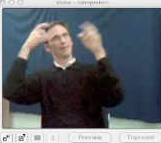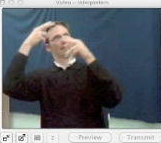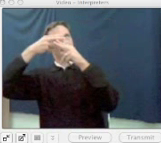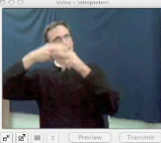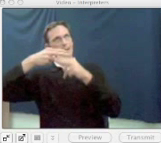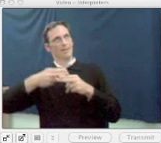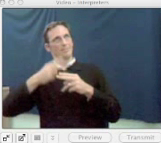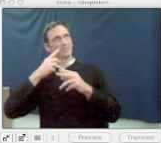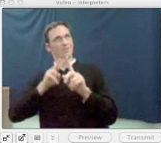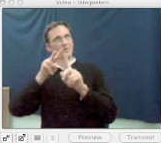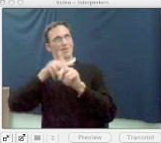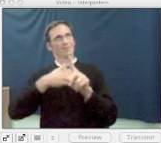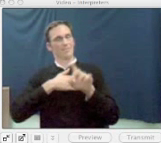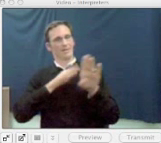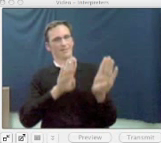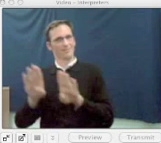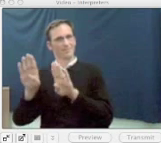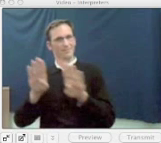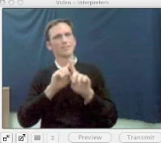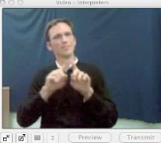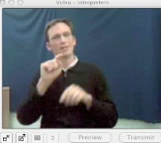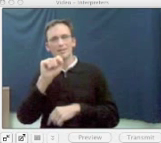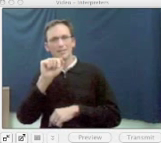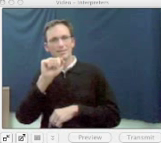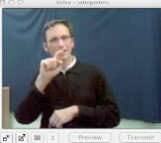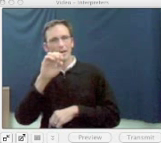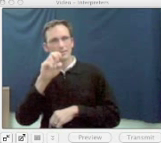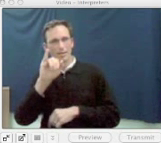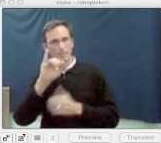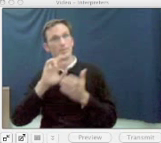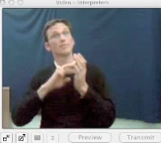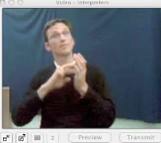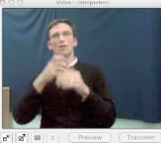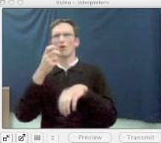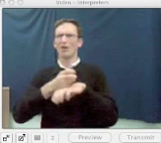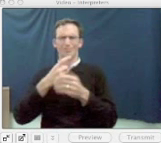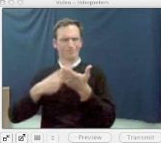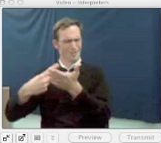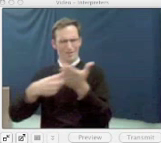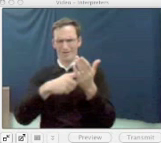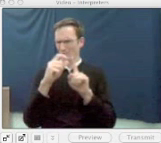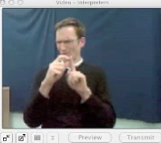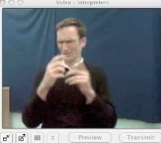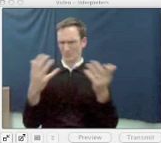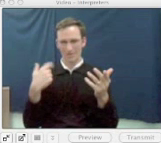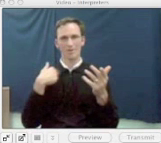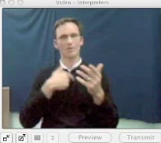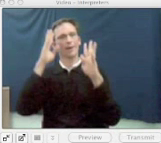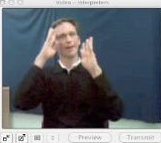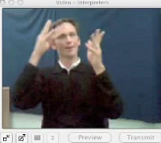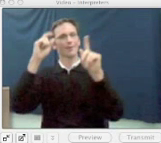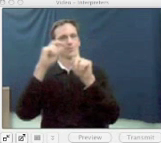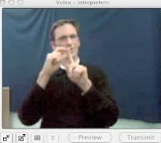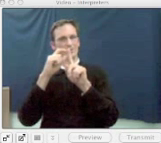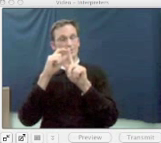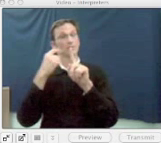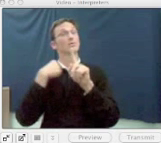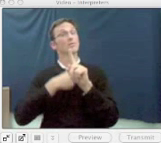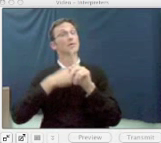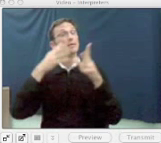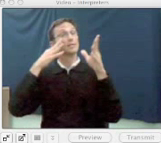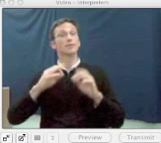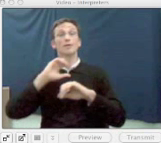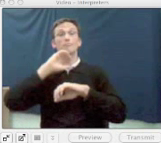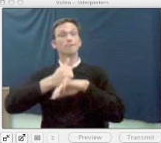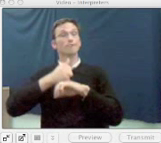meant to access something that is hard to access. So what do we suggest is a proposed construct,